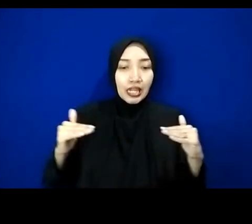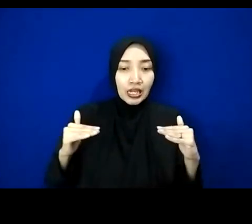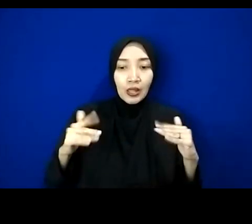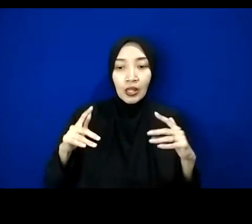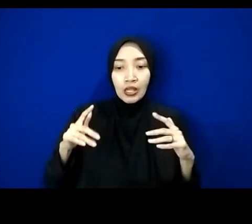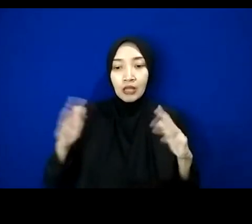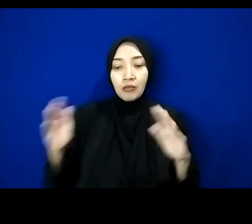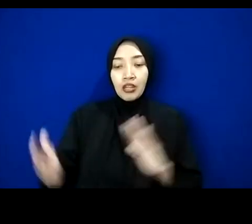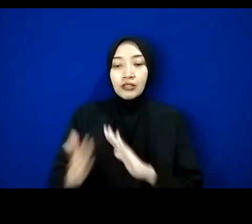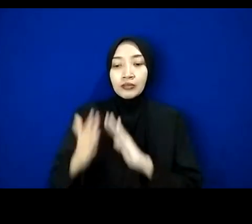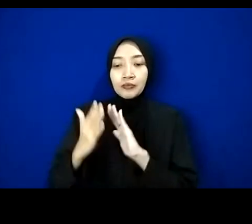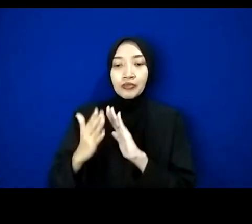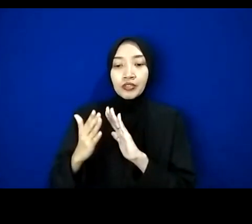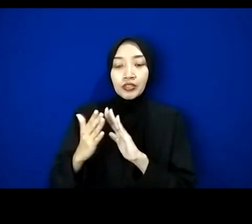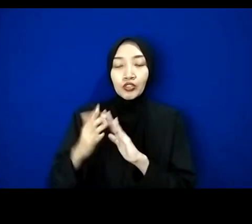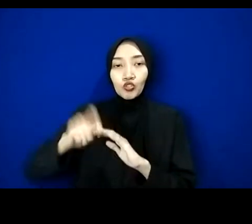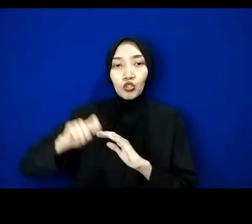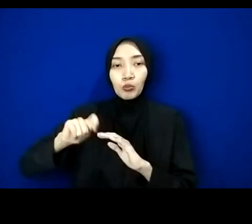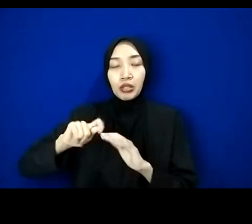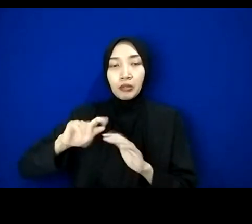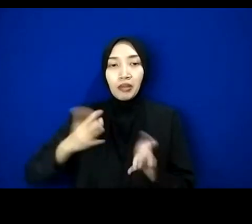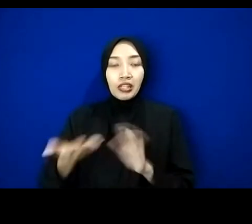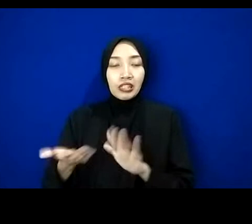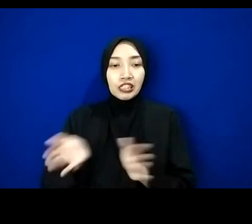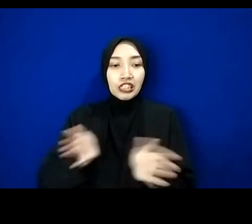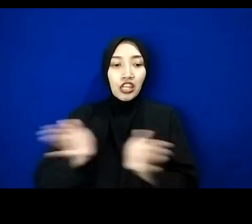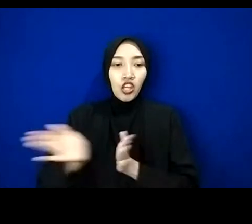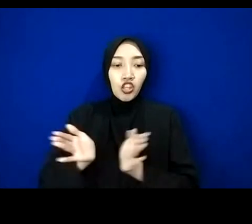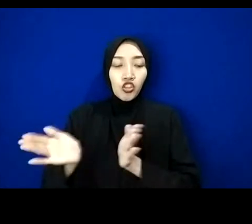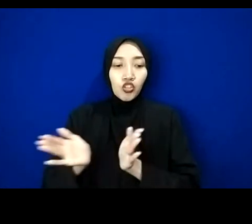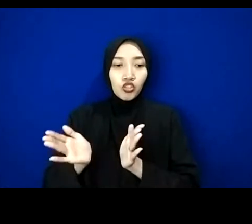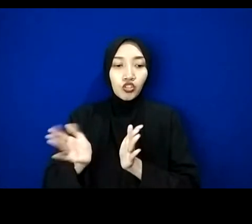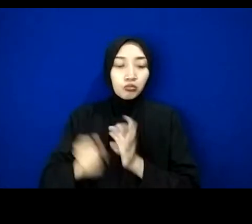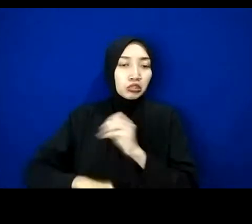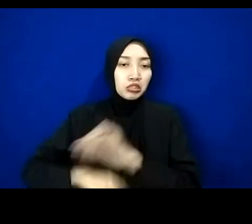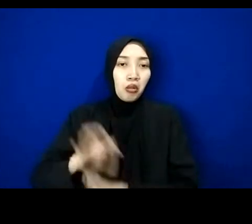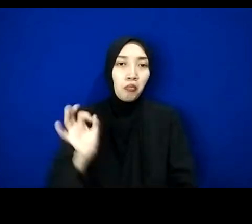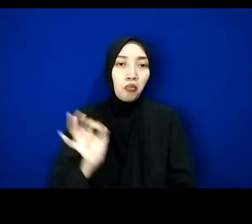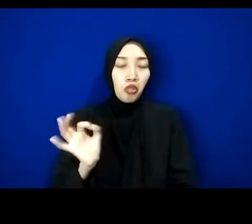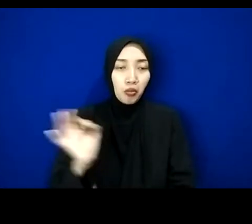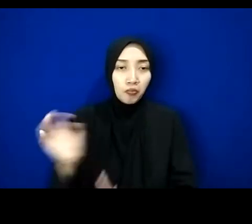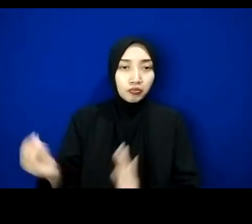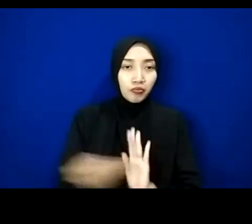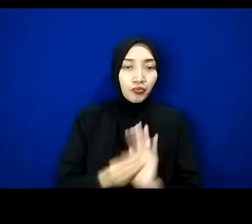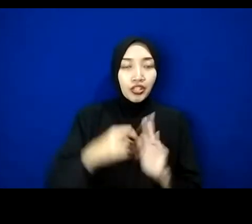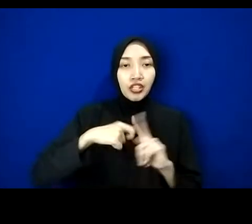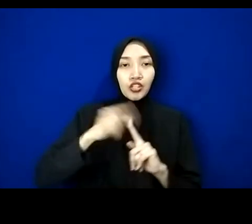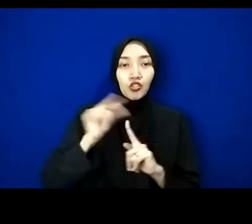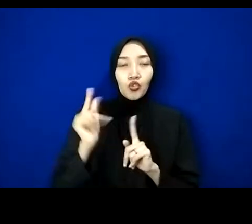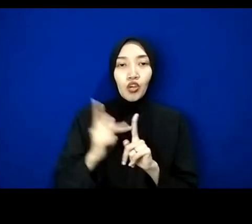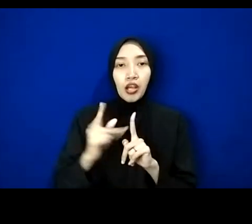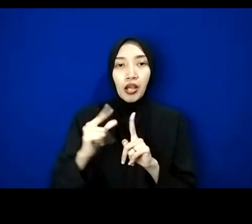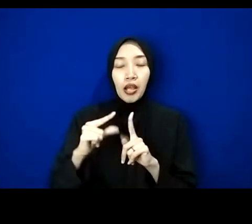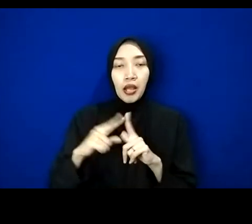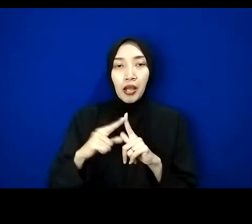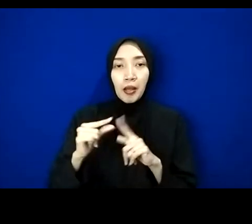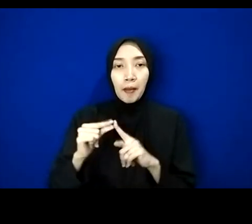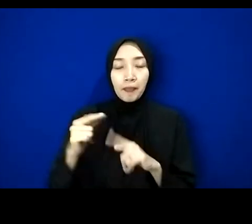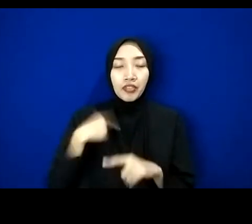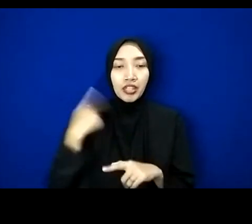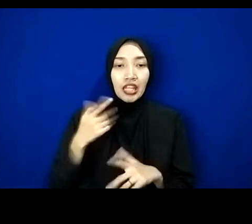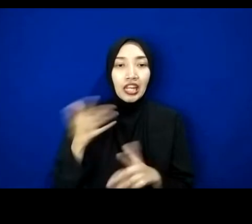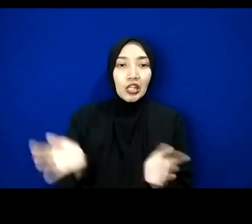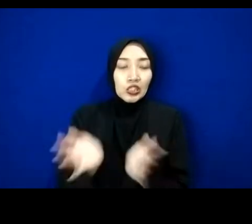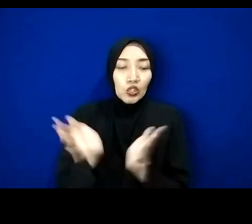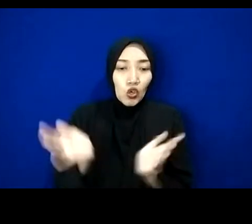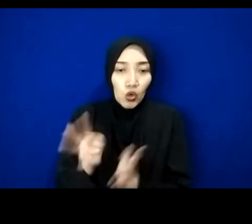optimally regulated in the criminal procedure code. So we must push for the draft criminal procedure code to be better.